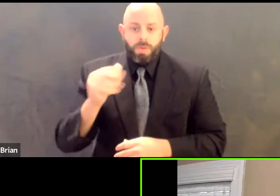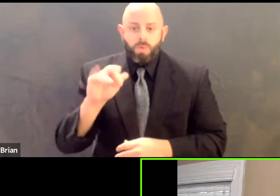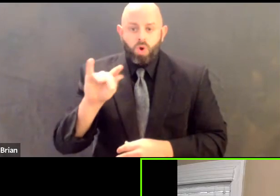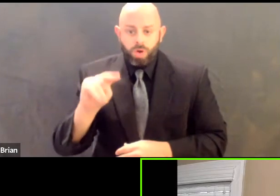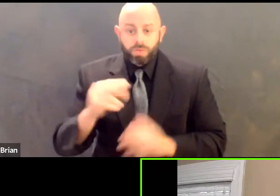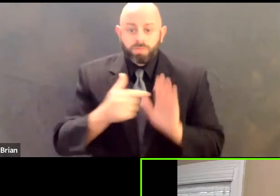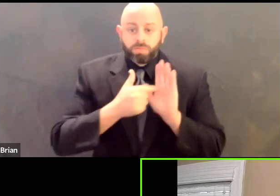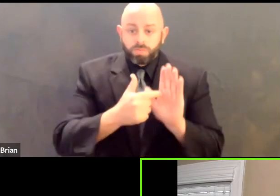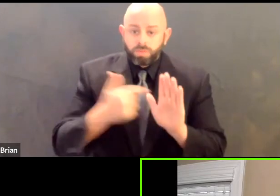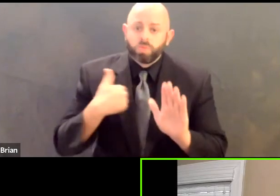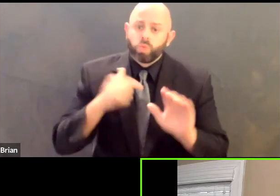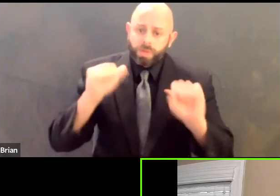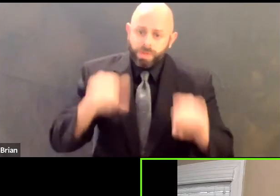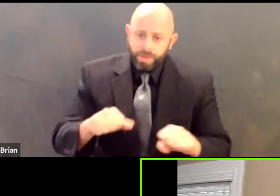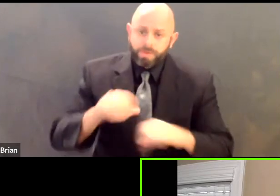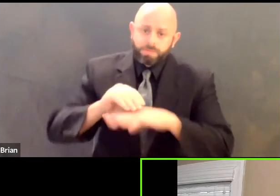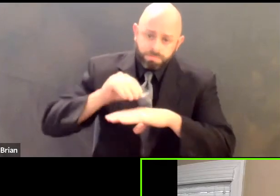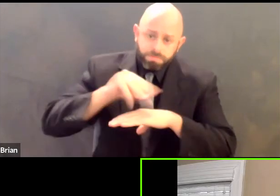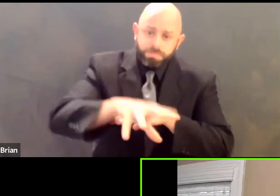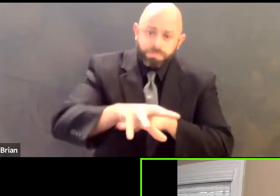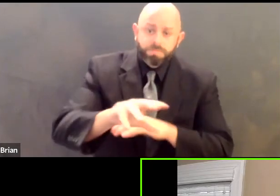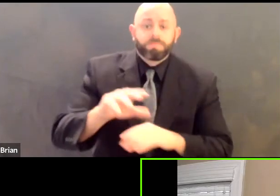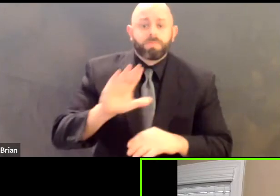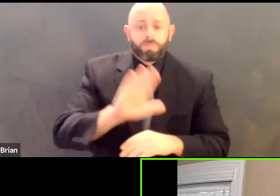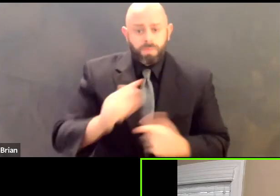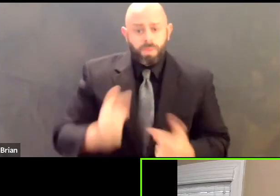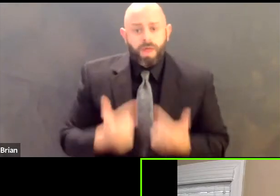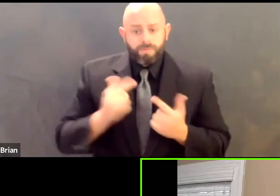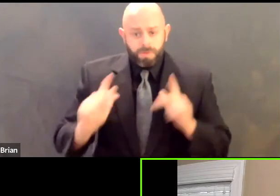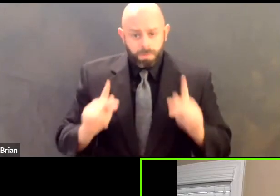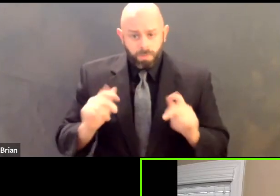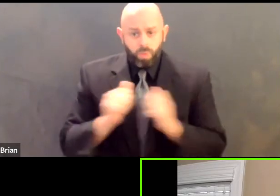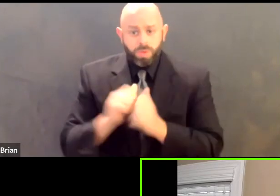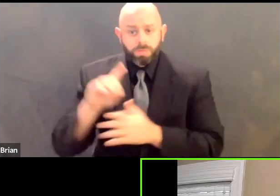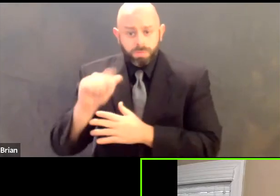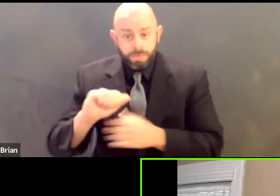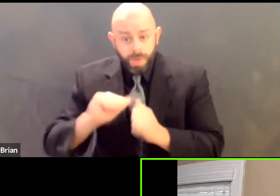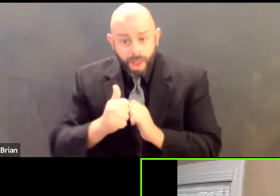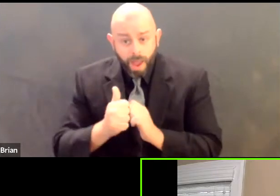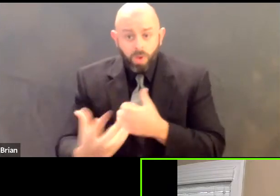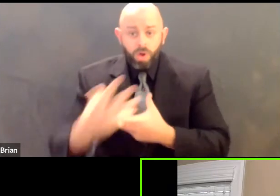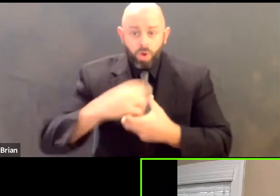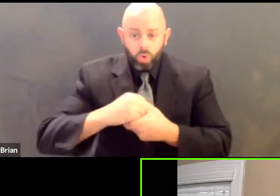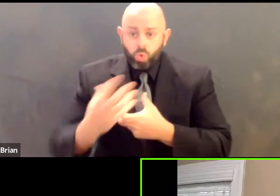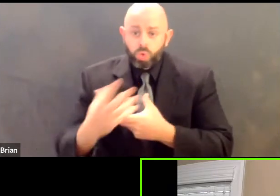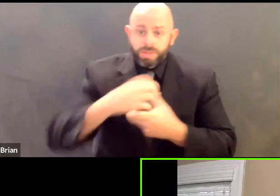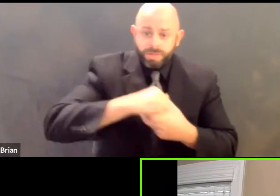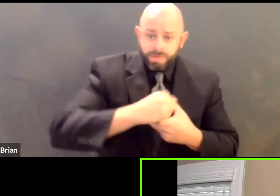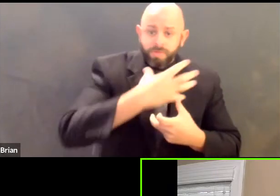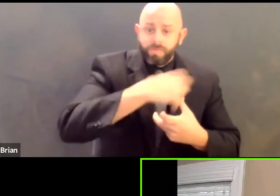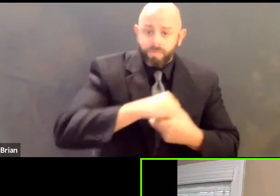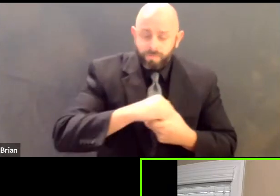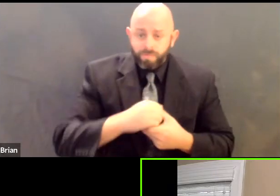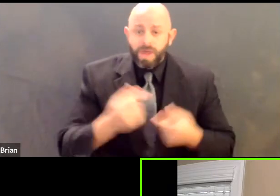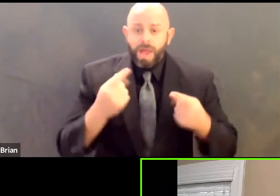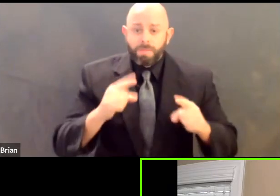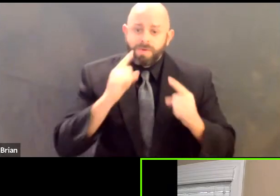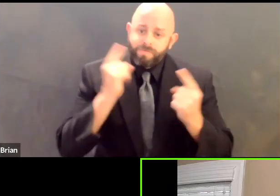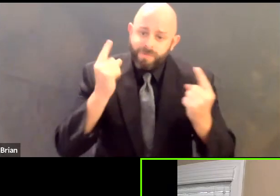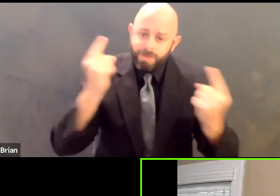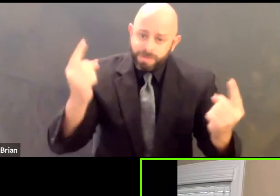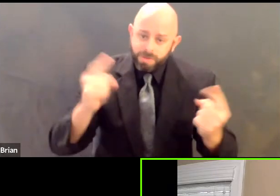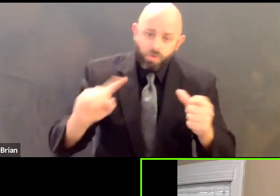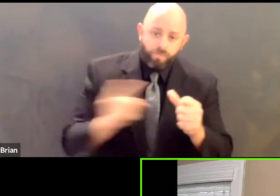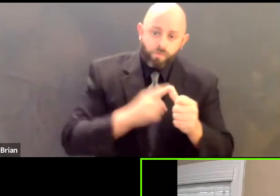make on the lives of those living with disabilities by being inclusive when he famously delivered the first speech from the